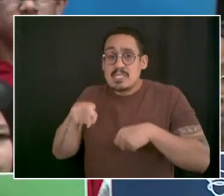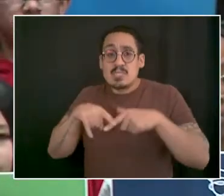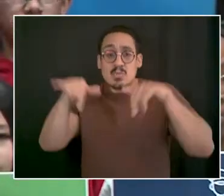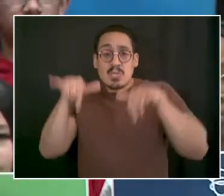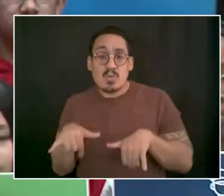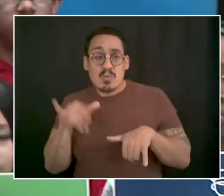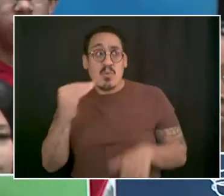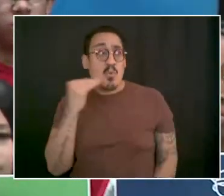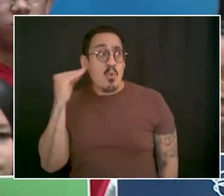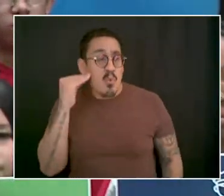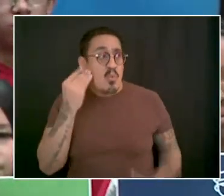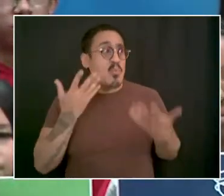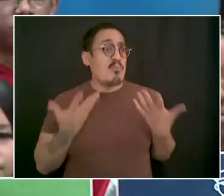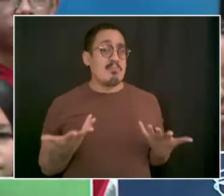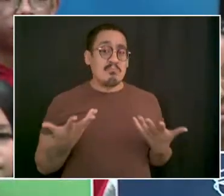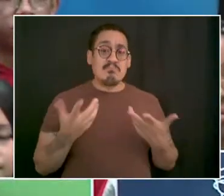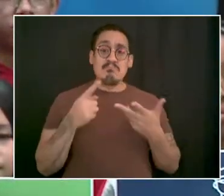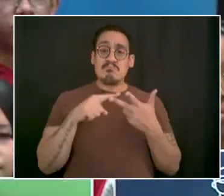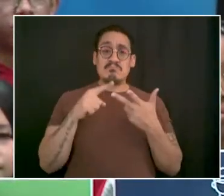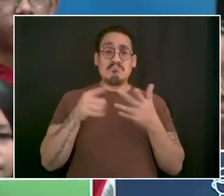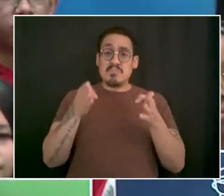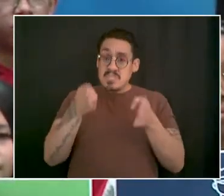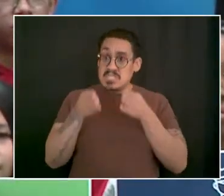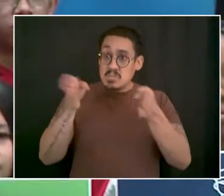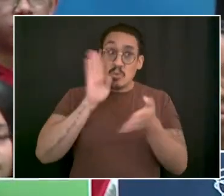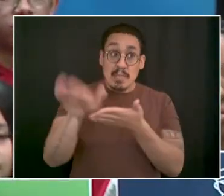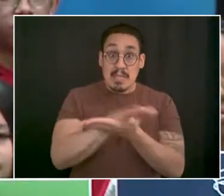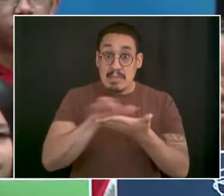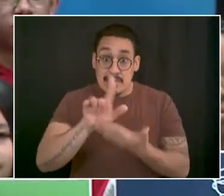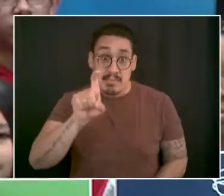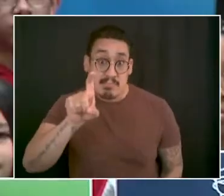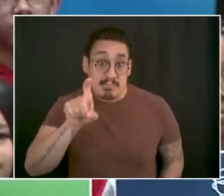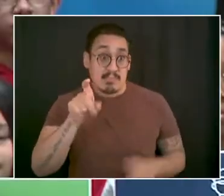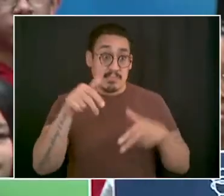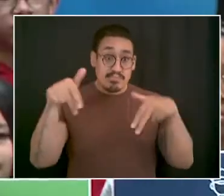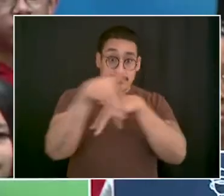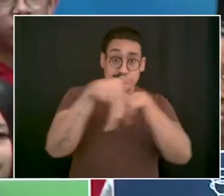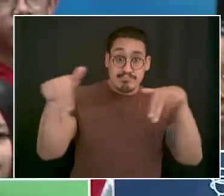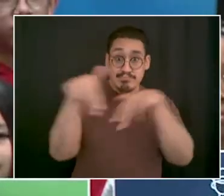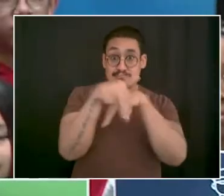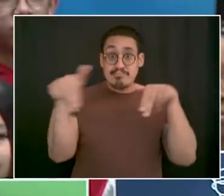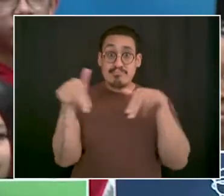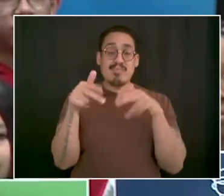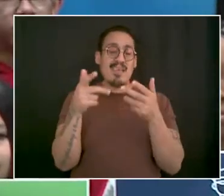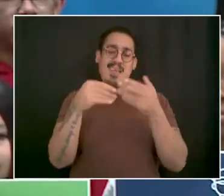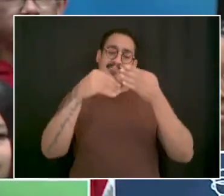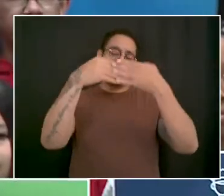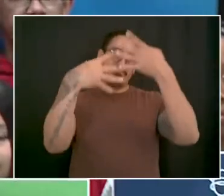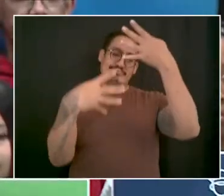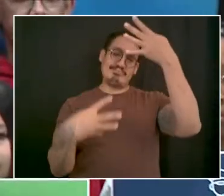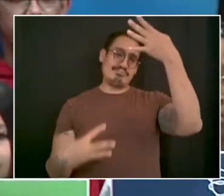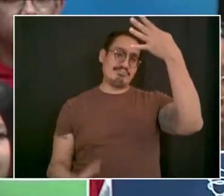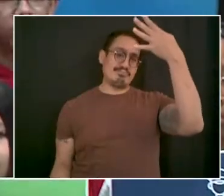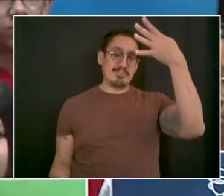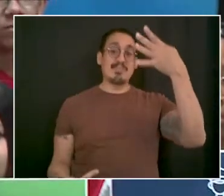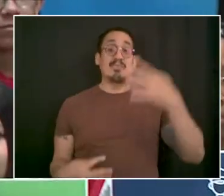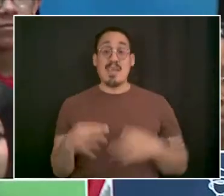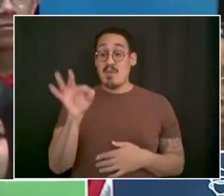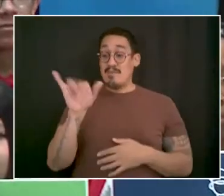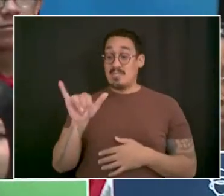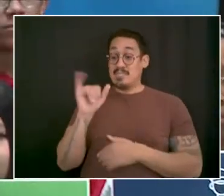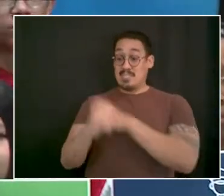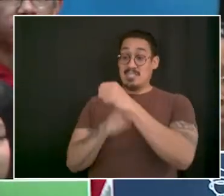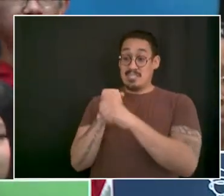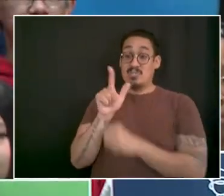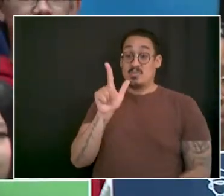your home, if the streets will be clean enough to walk through, and so much more. Our fiscal year